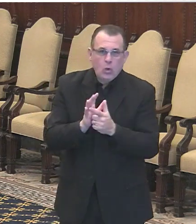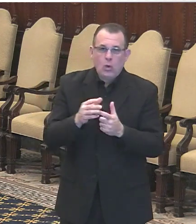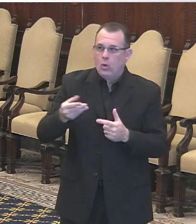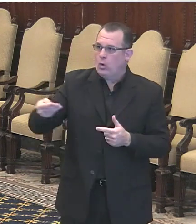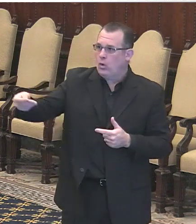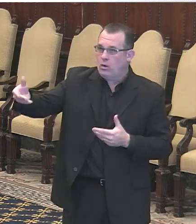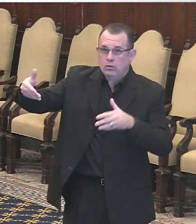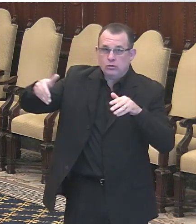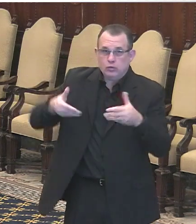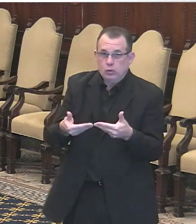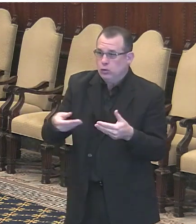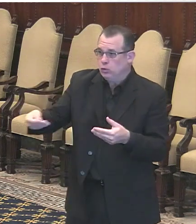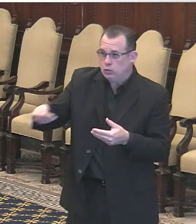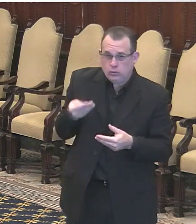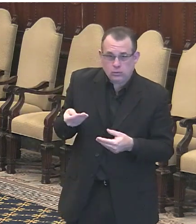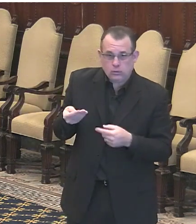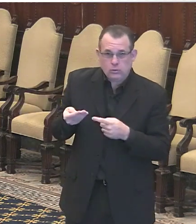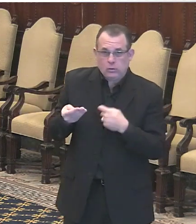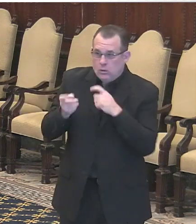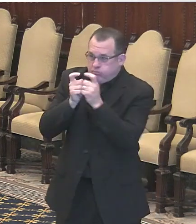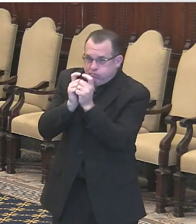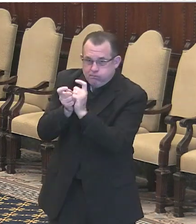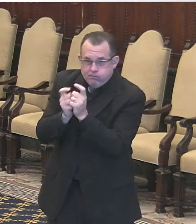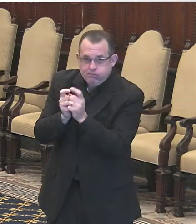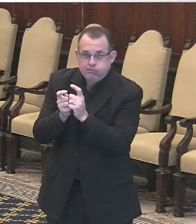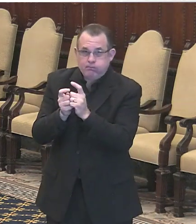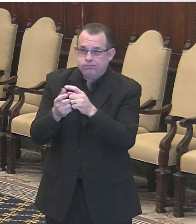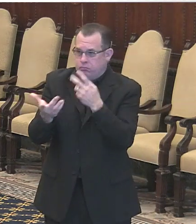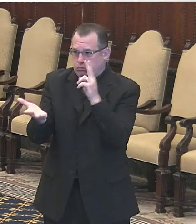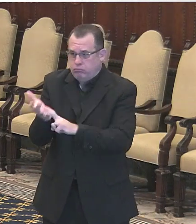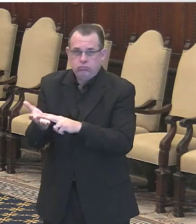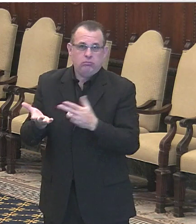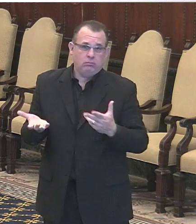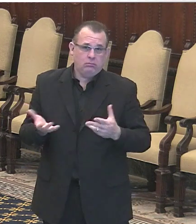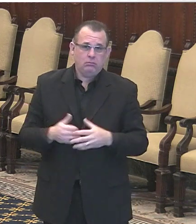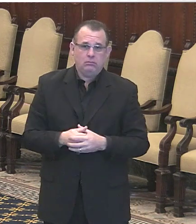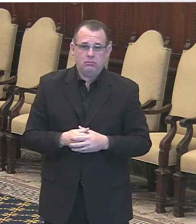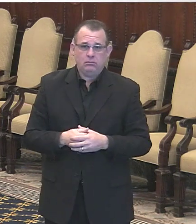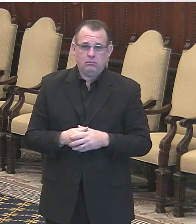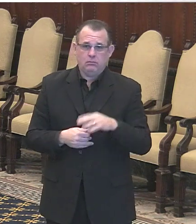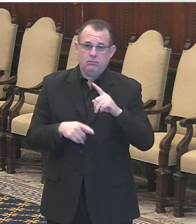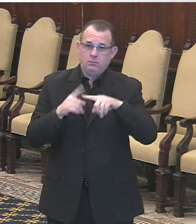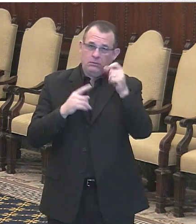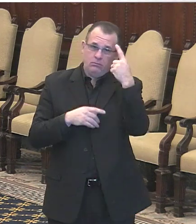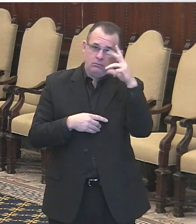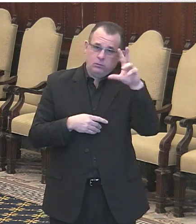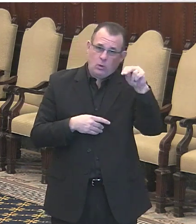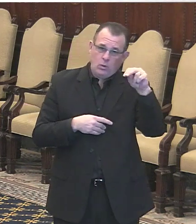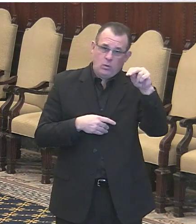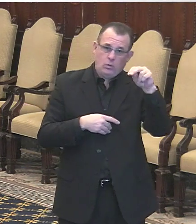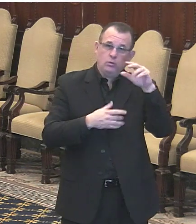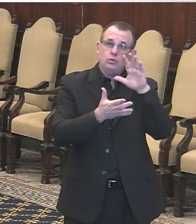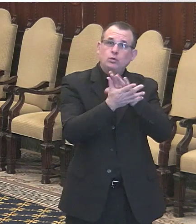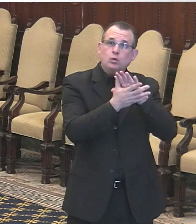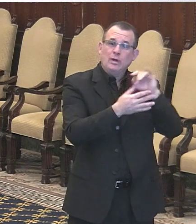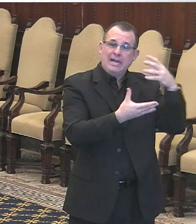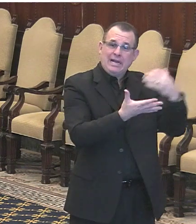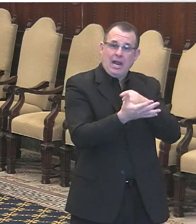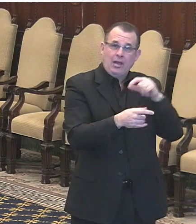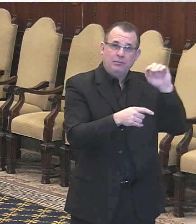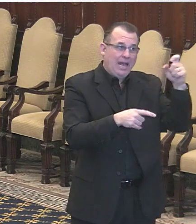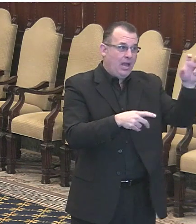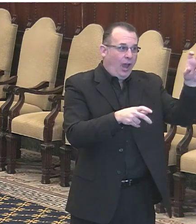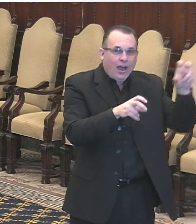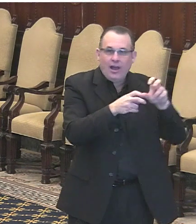in. And we expect to probably have some changes, but I'm not going to redirect soda tax money, beverage tax money away from